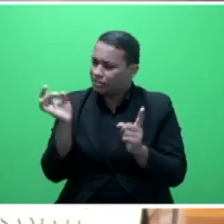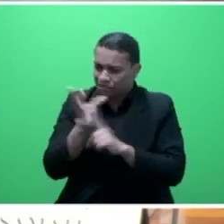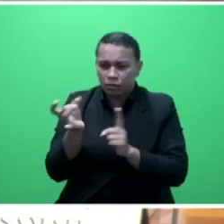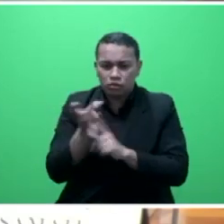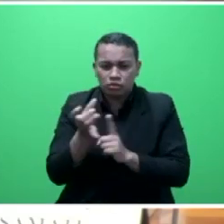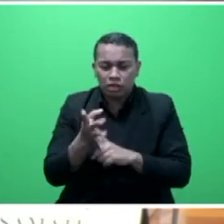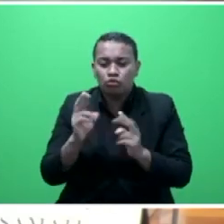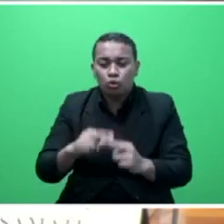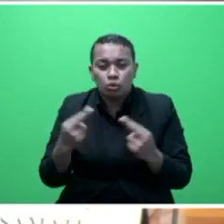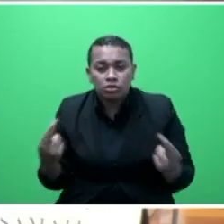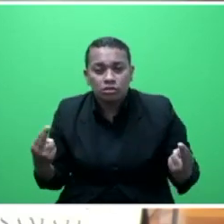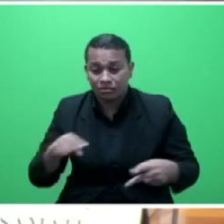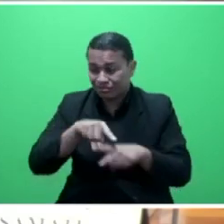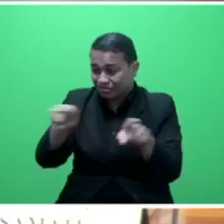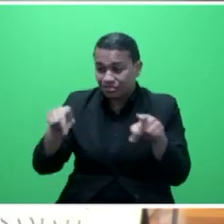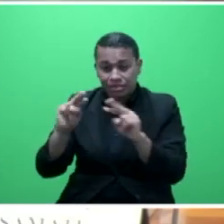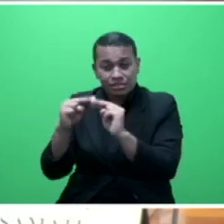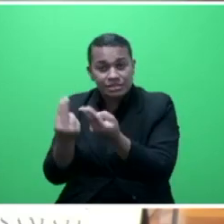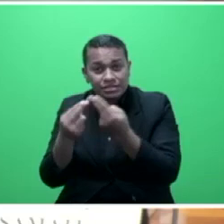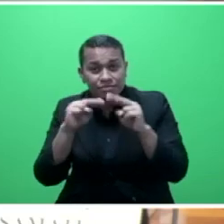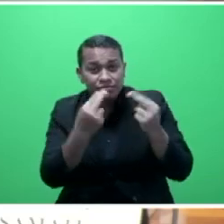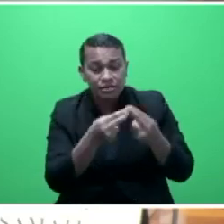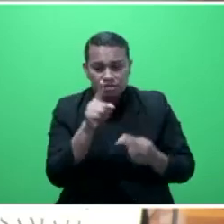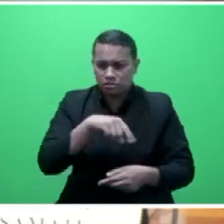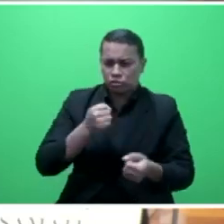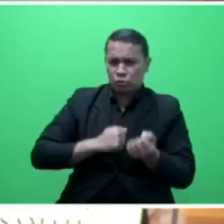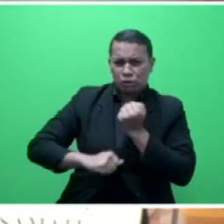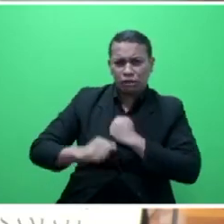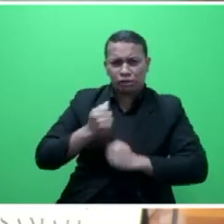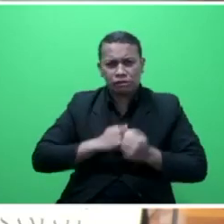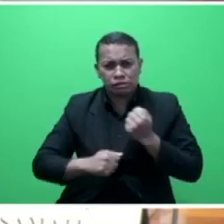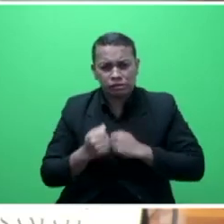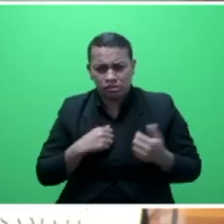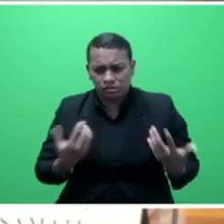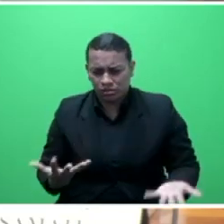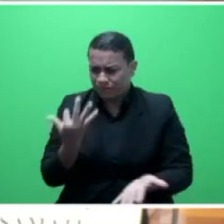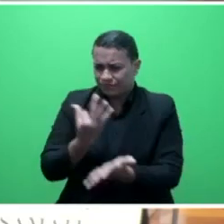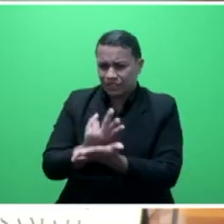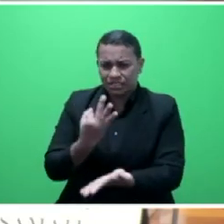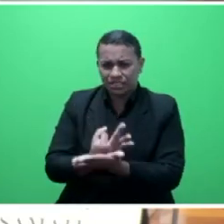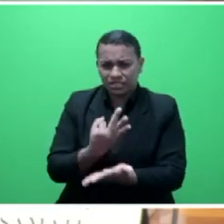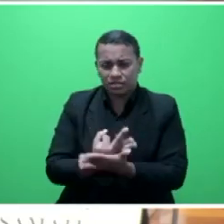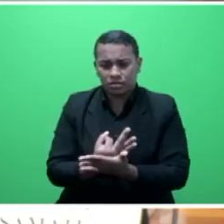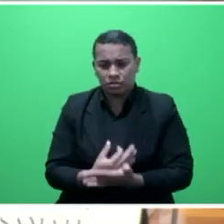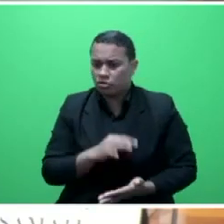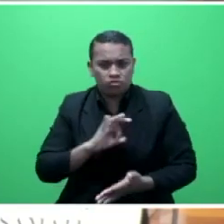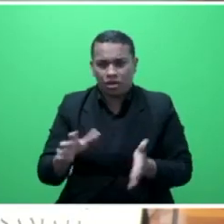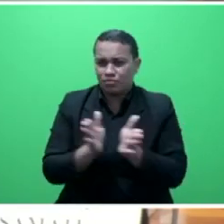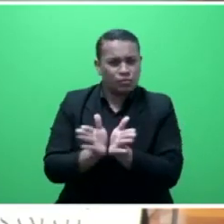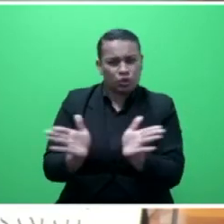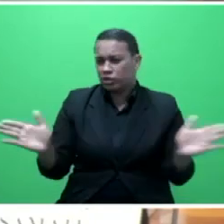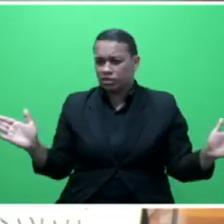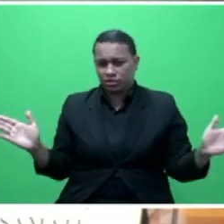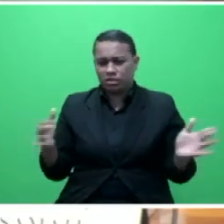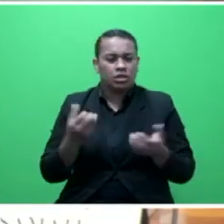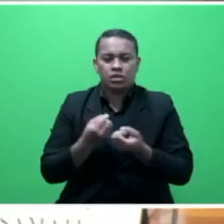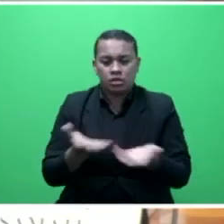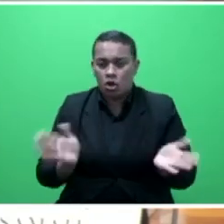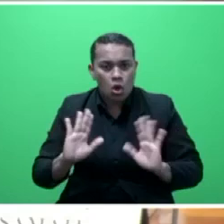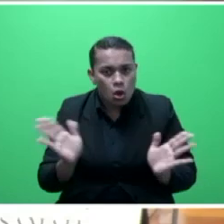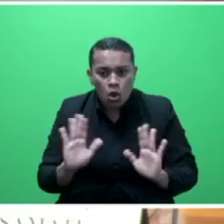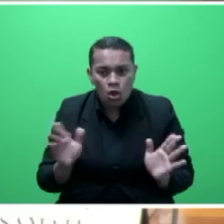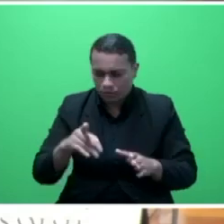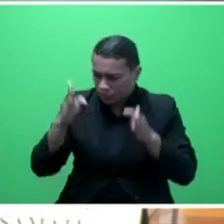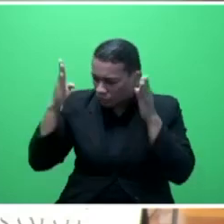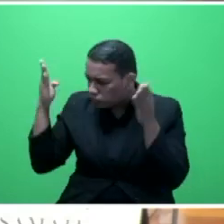on families facing the most severe hit to their finances rather than more broadly focused assistance payments. We'll be taking the